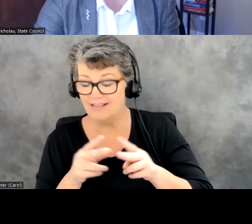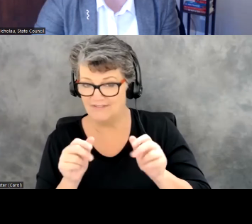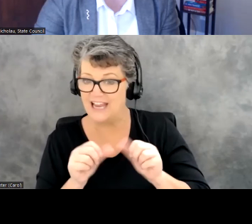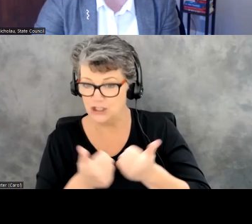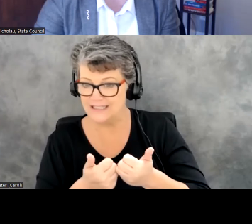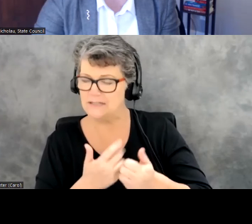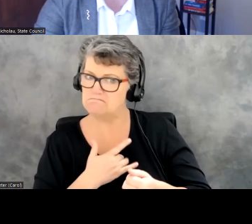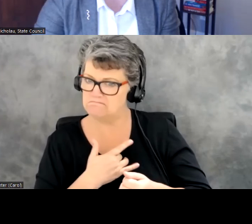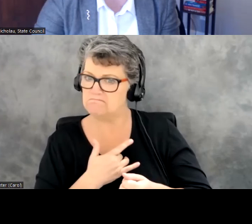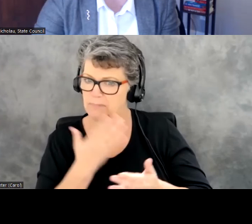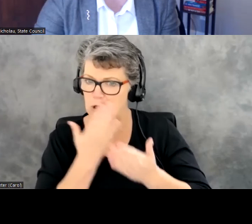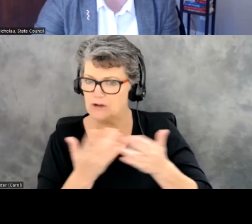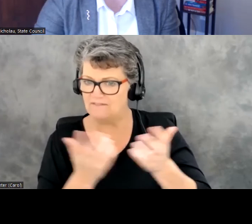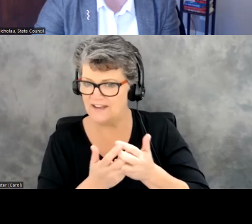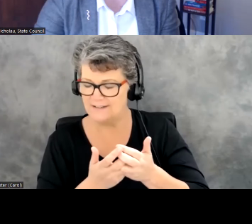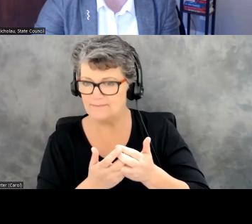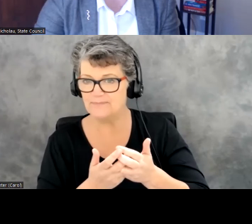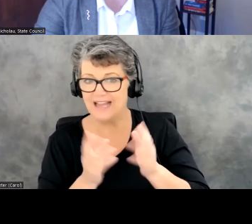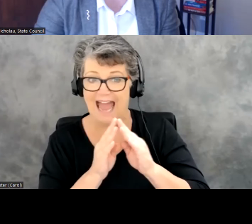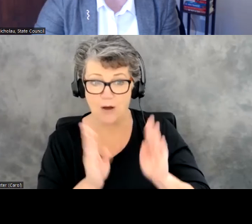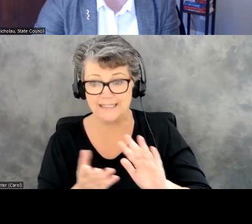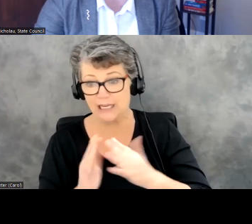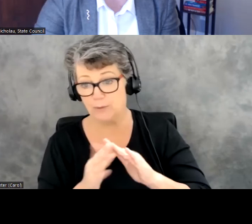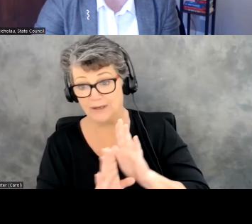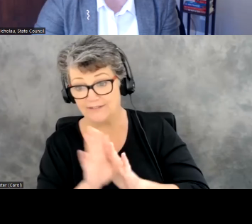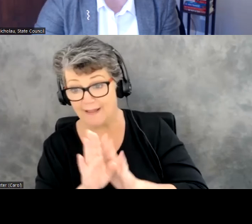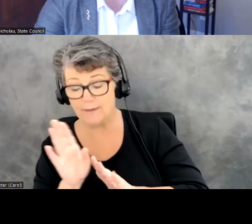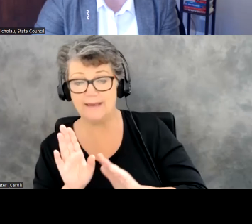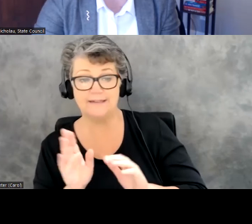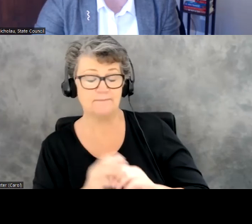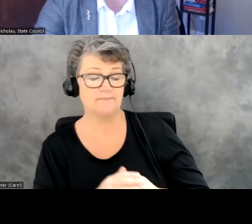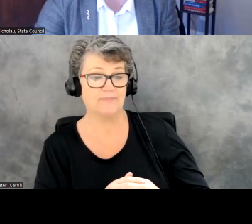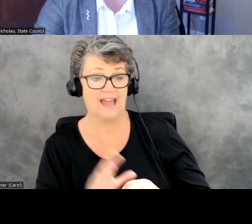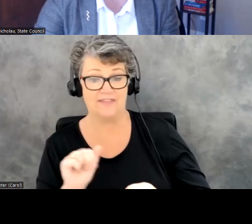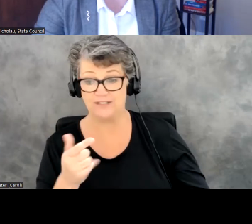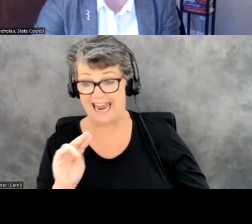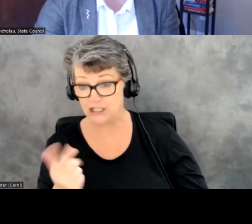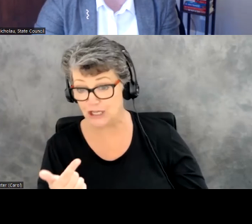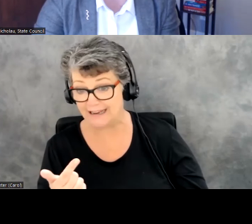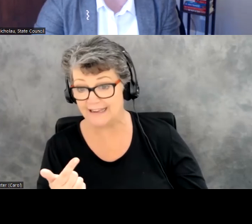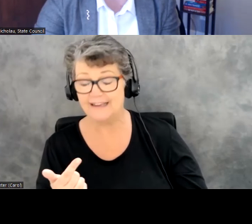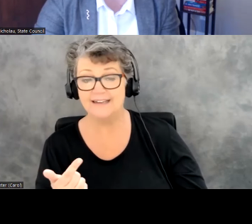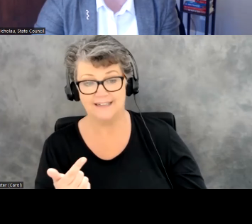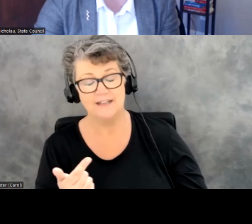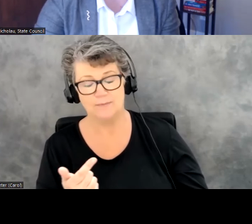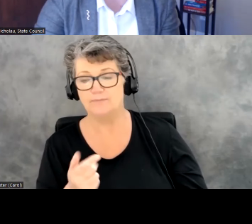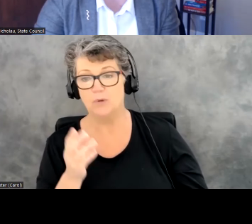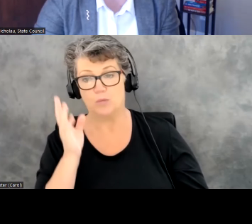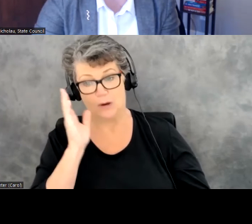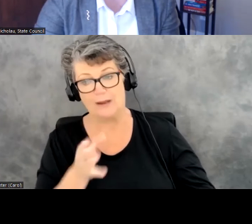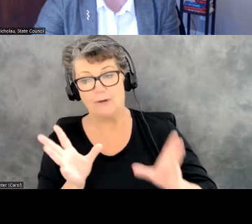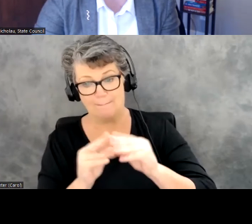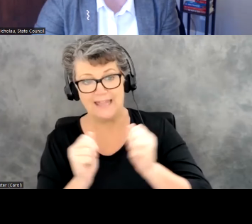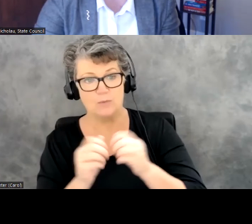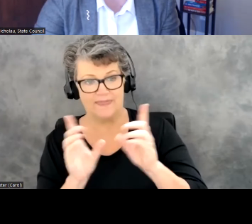that we think it would be a good fit. There's housing and community development, there's aging, but we are going to meet with